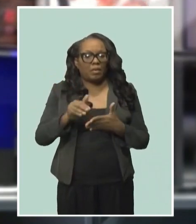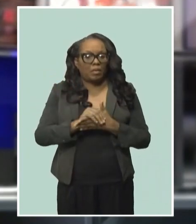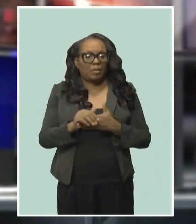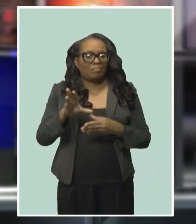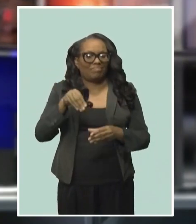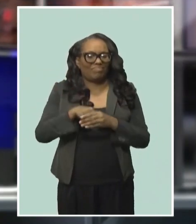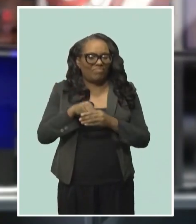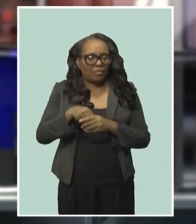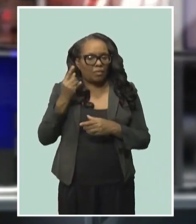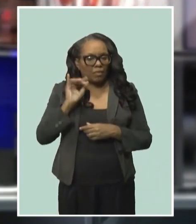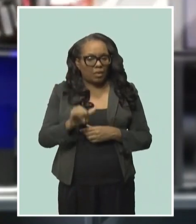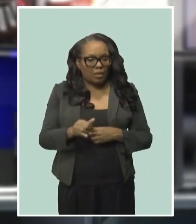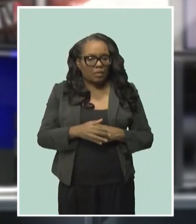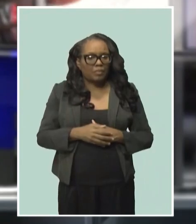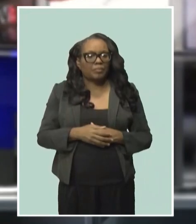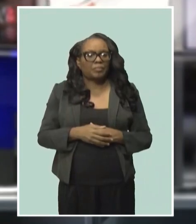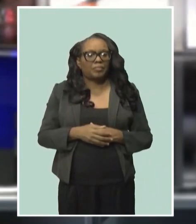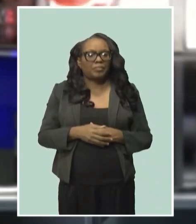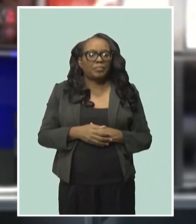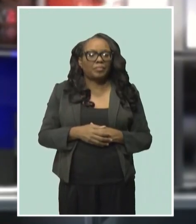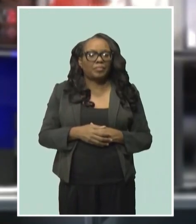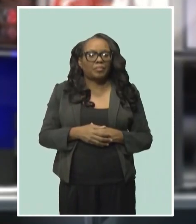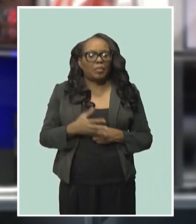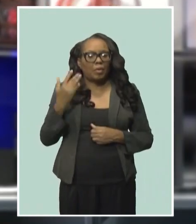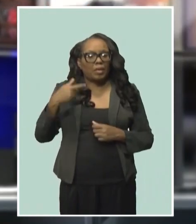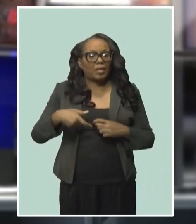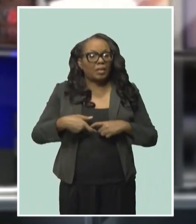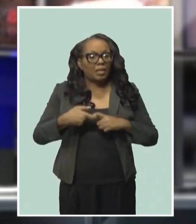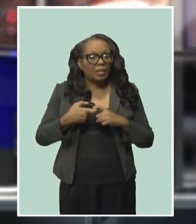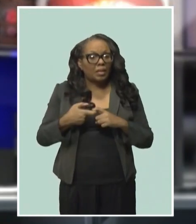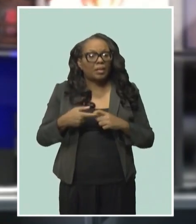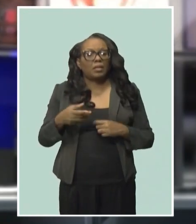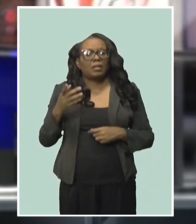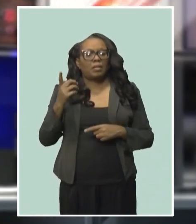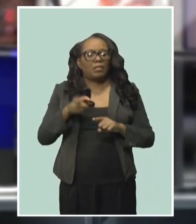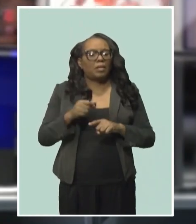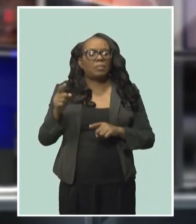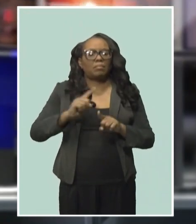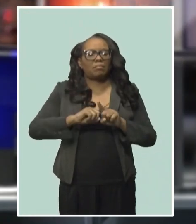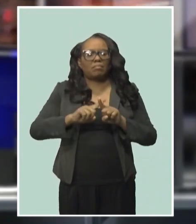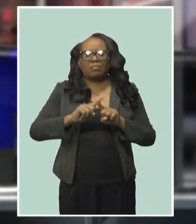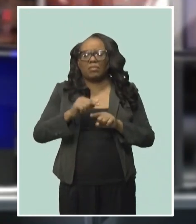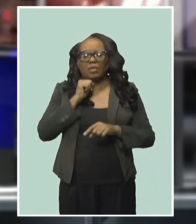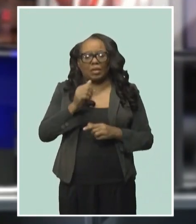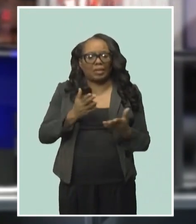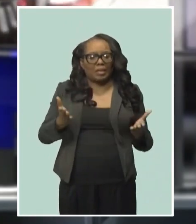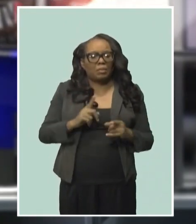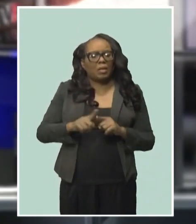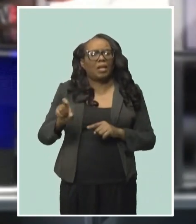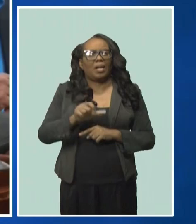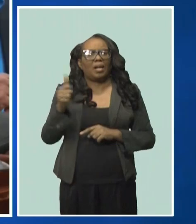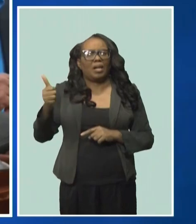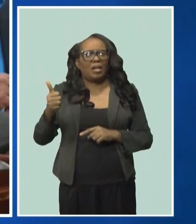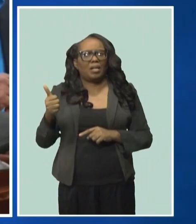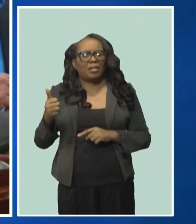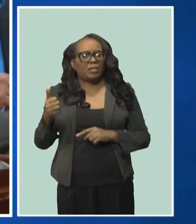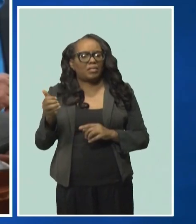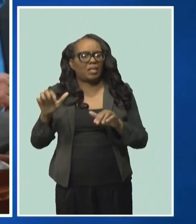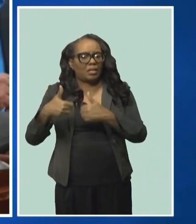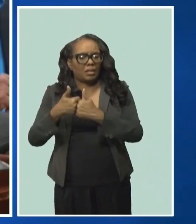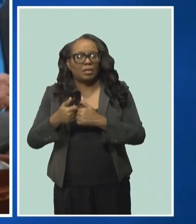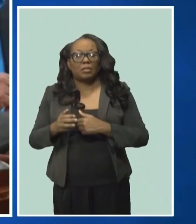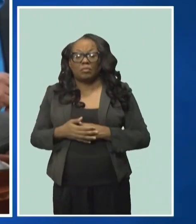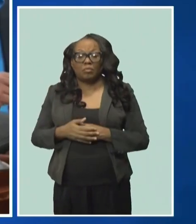the industry thus far. He added the delays encountered stem from external factors. I think the biggest challenge